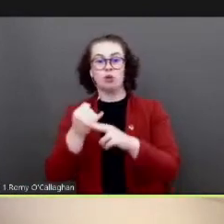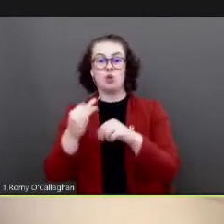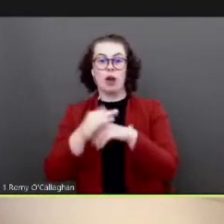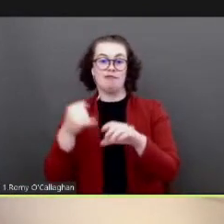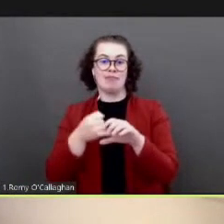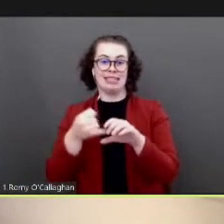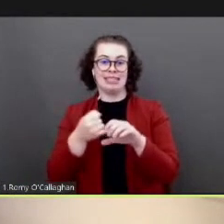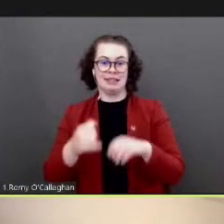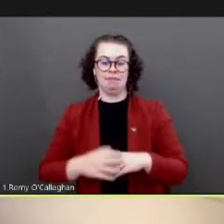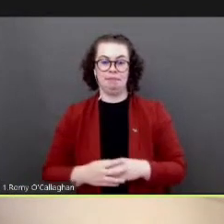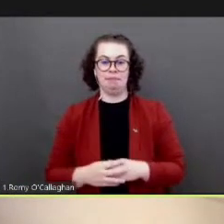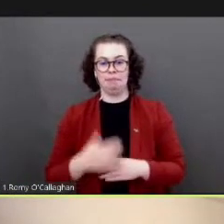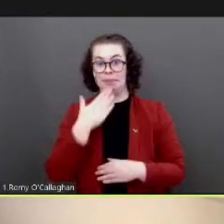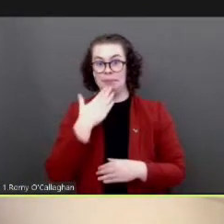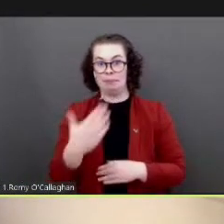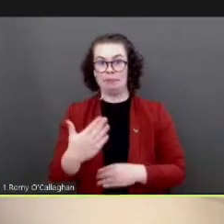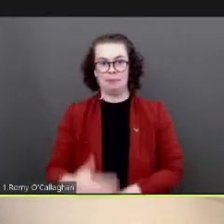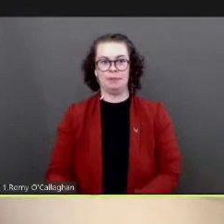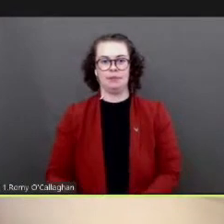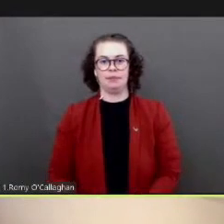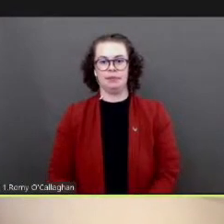slide, please?